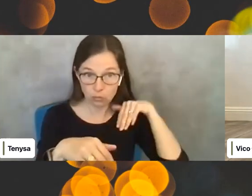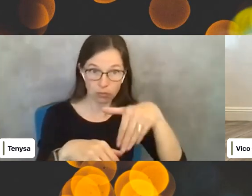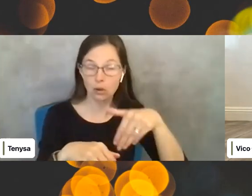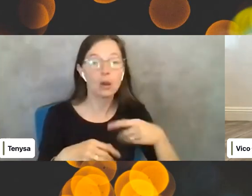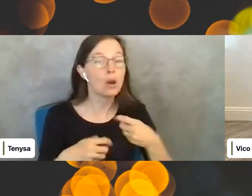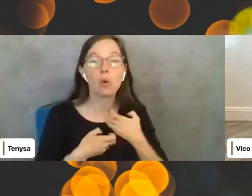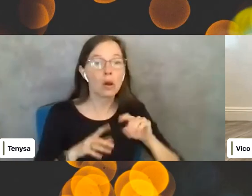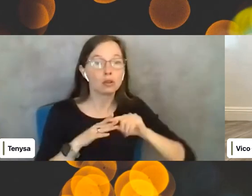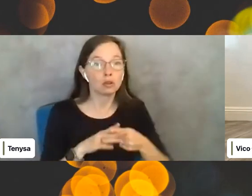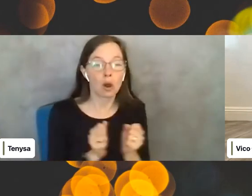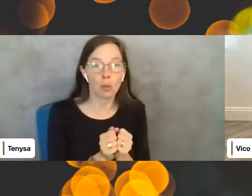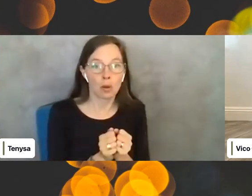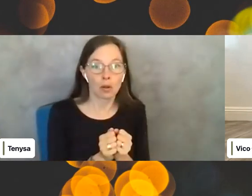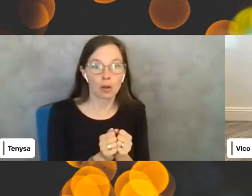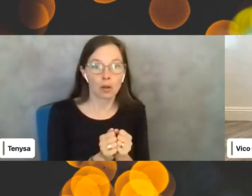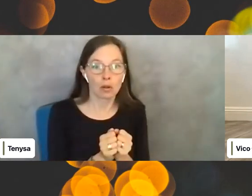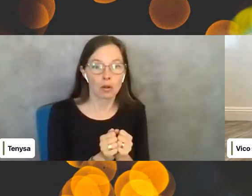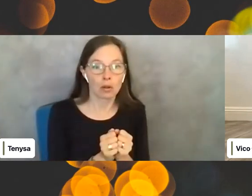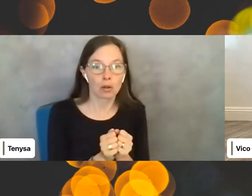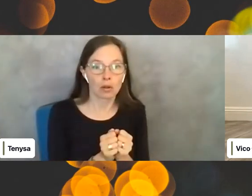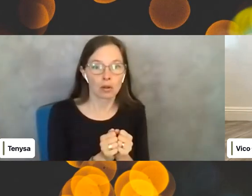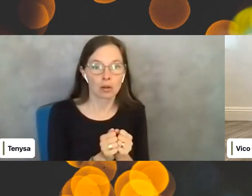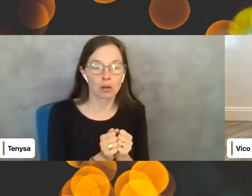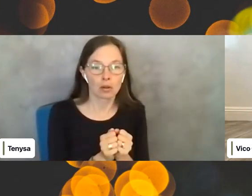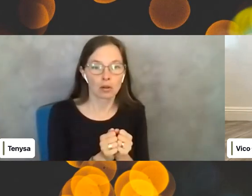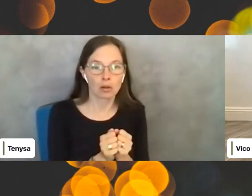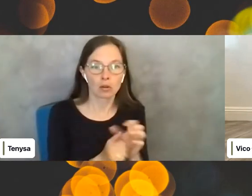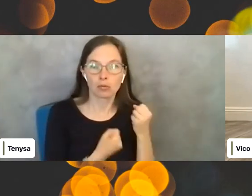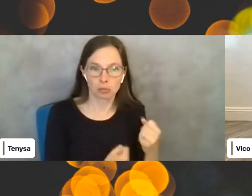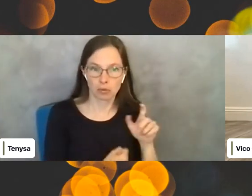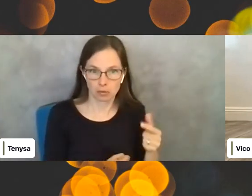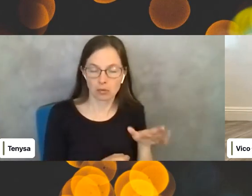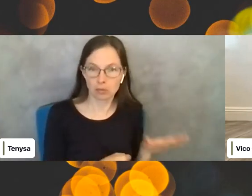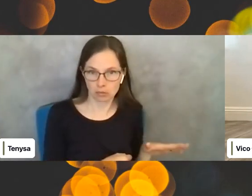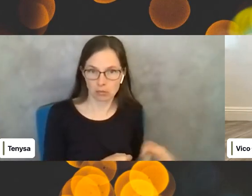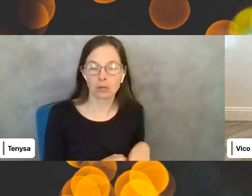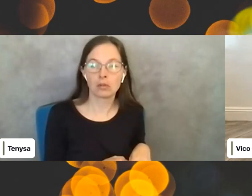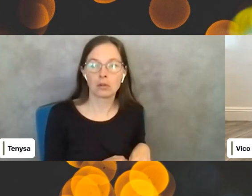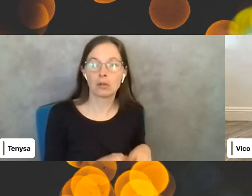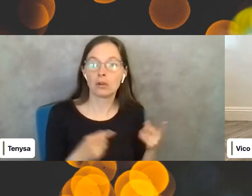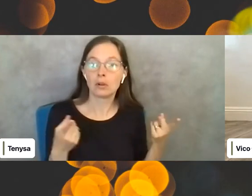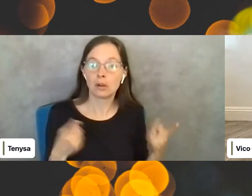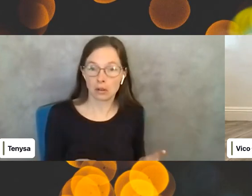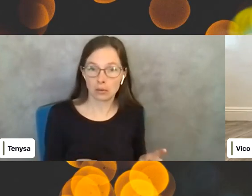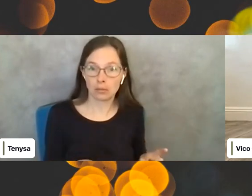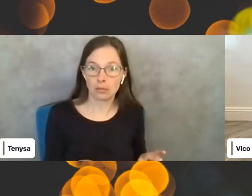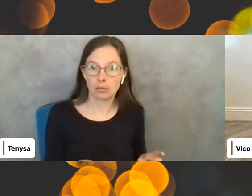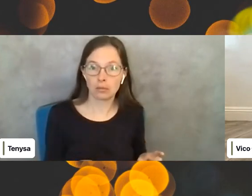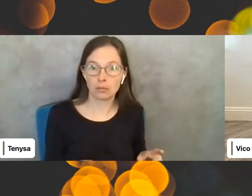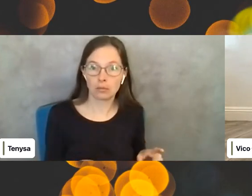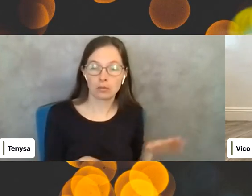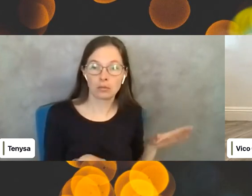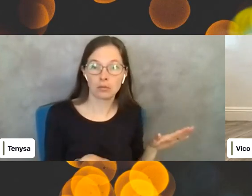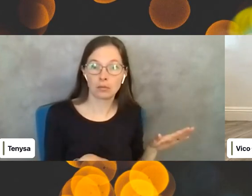with your non-dominant leg. You want to start with your dominant leg. So what happens is you advance, you